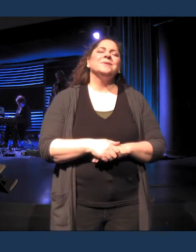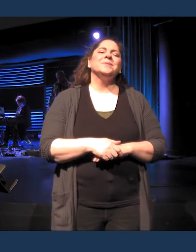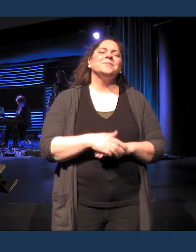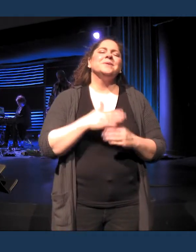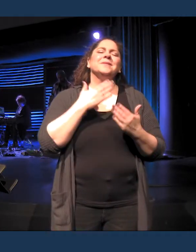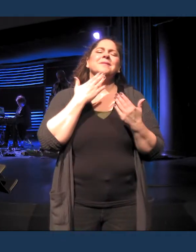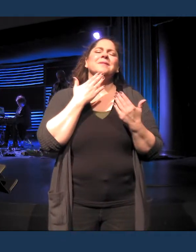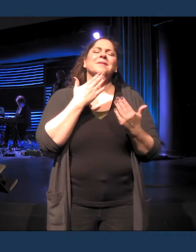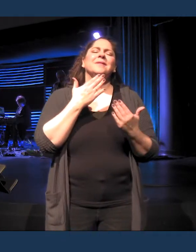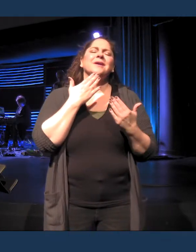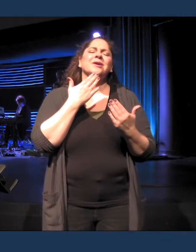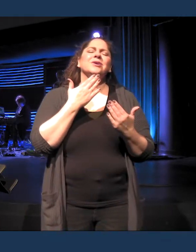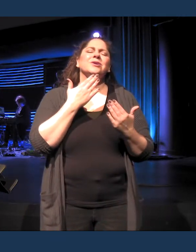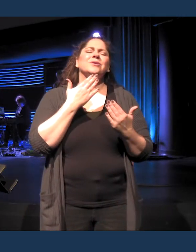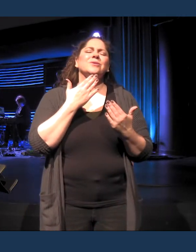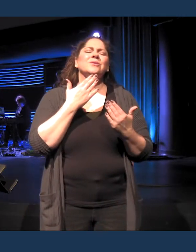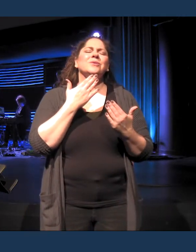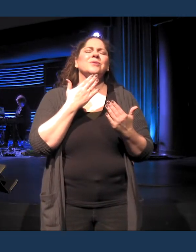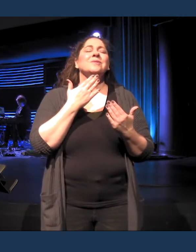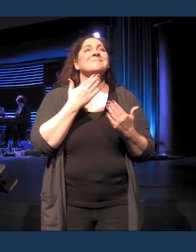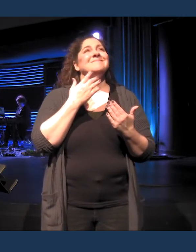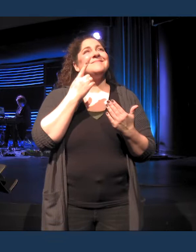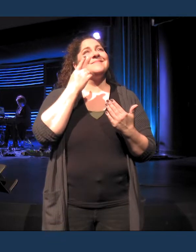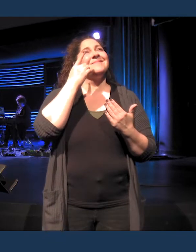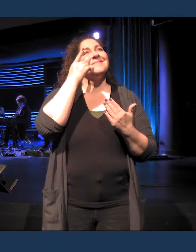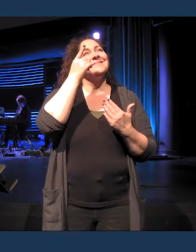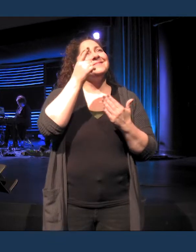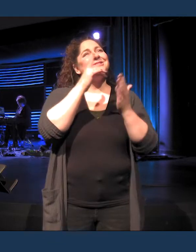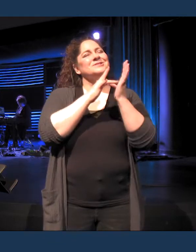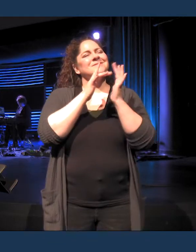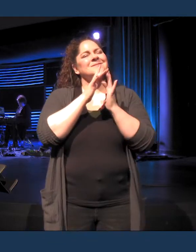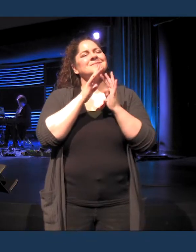Thank you that he makes us a new creation.